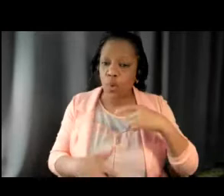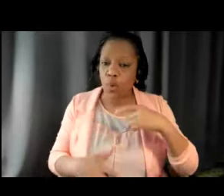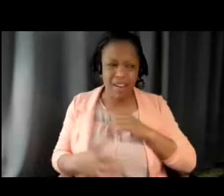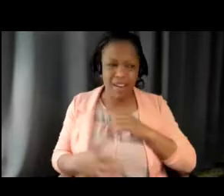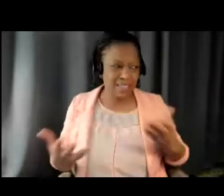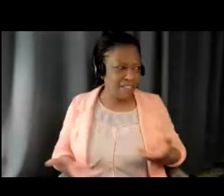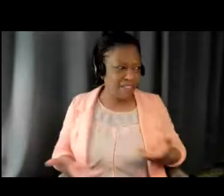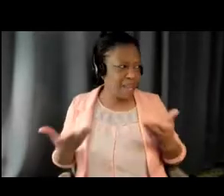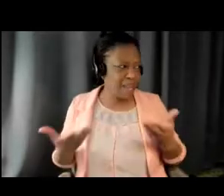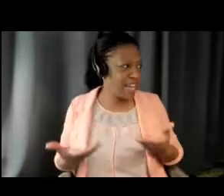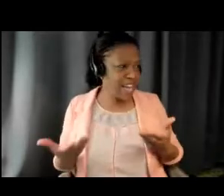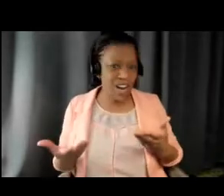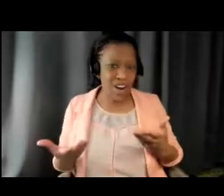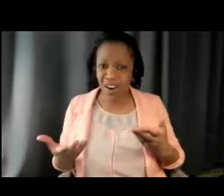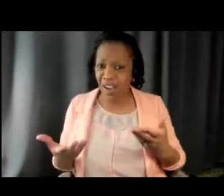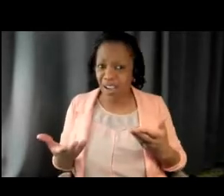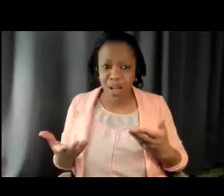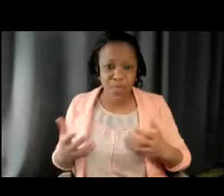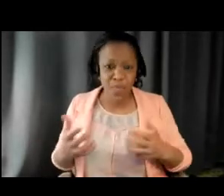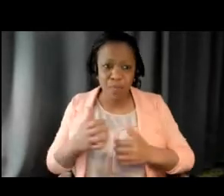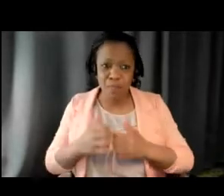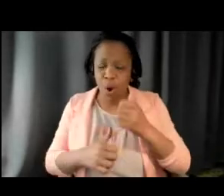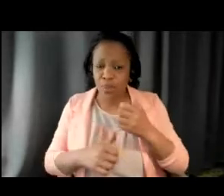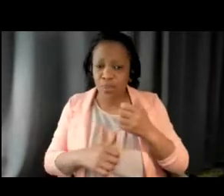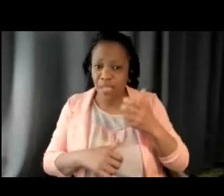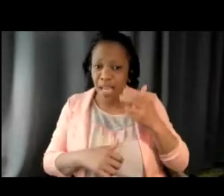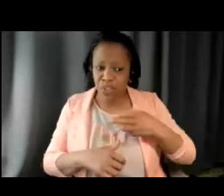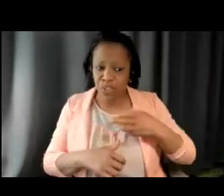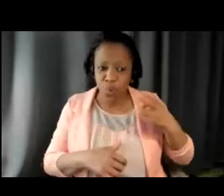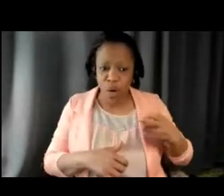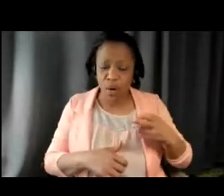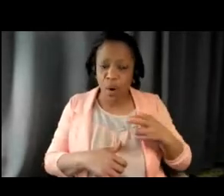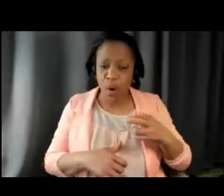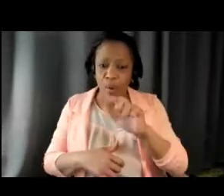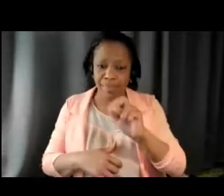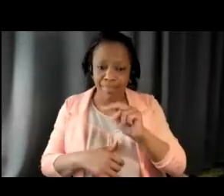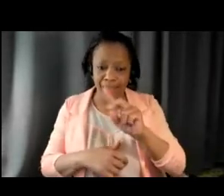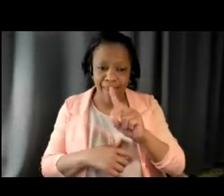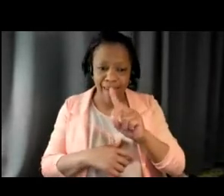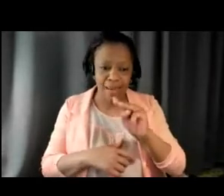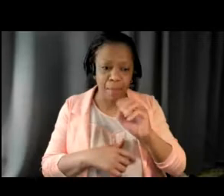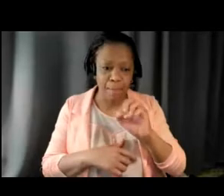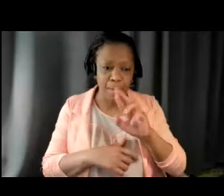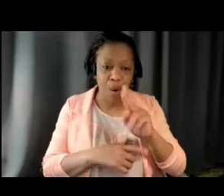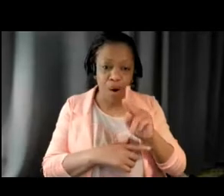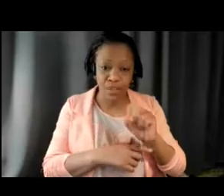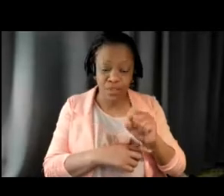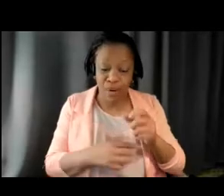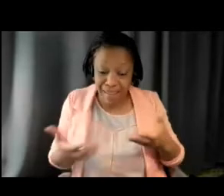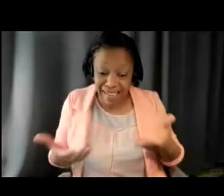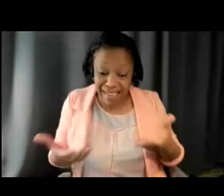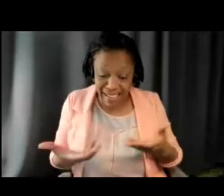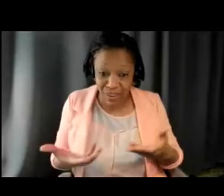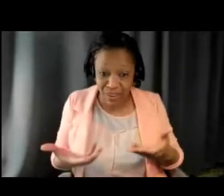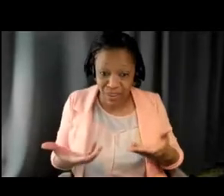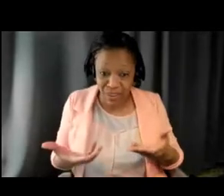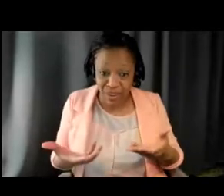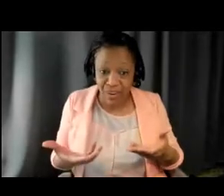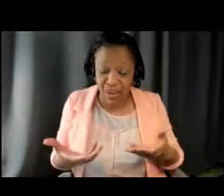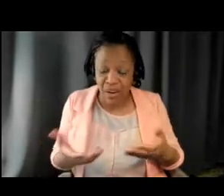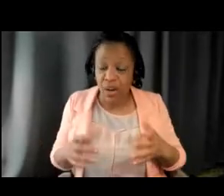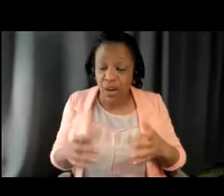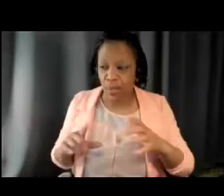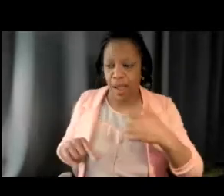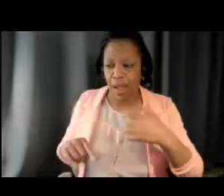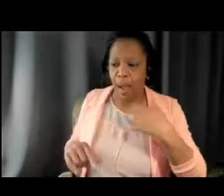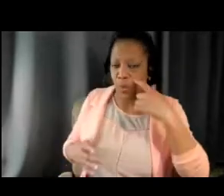out here, out south. This is where it started from. So with that, Ms. Butler, and because I'm just looking at the time, one thing that